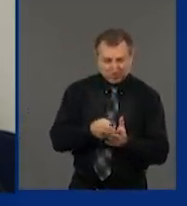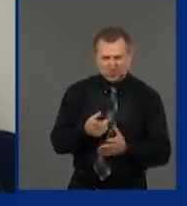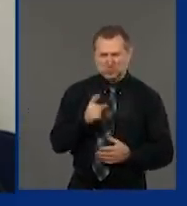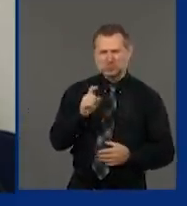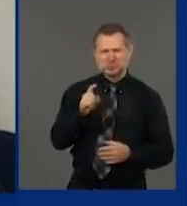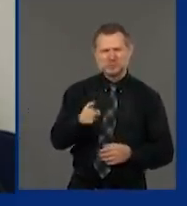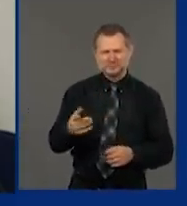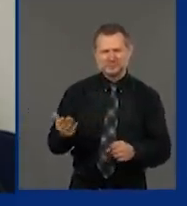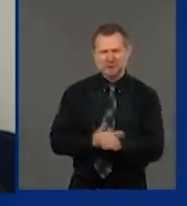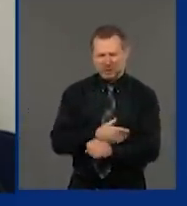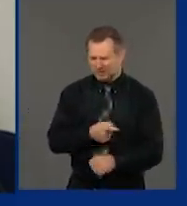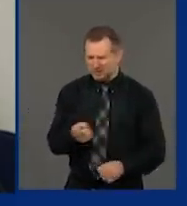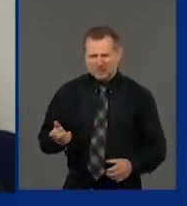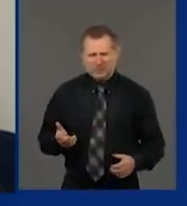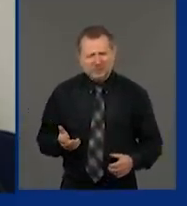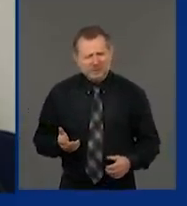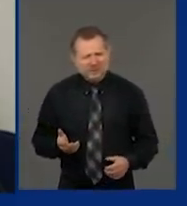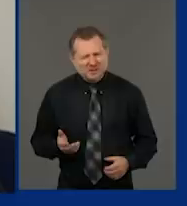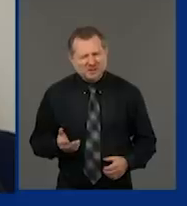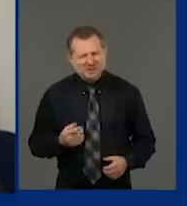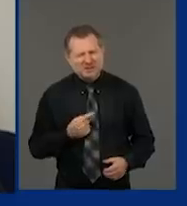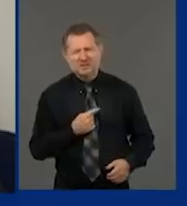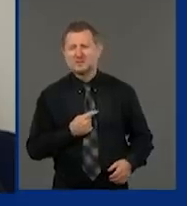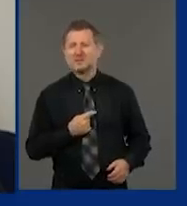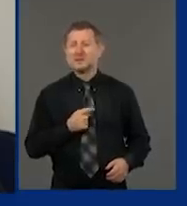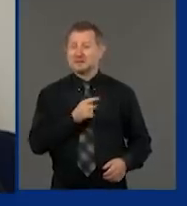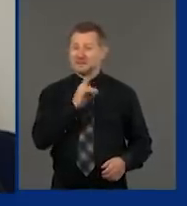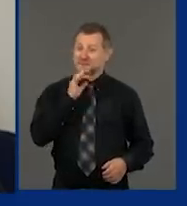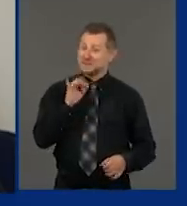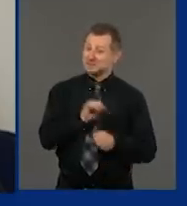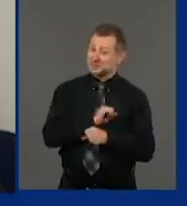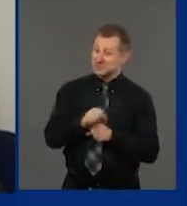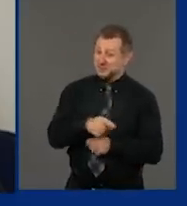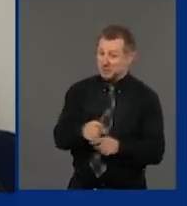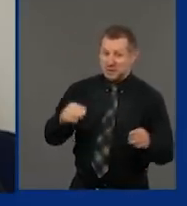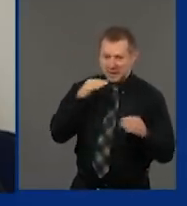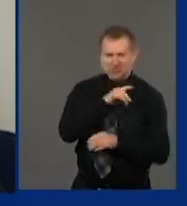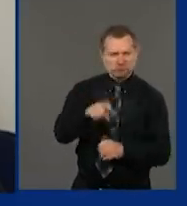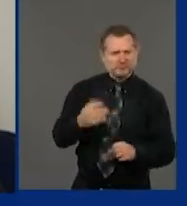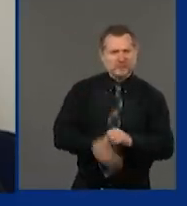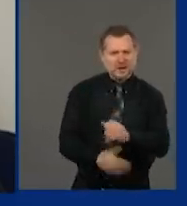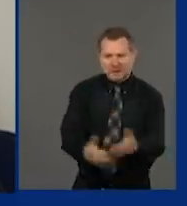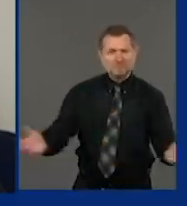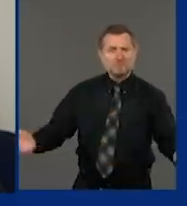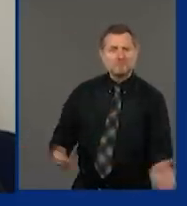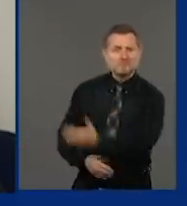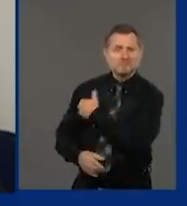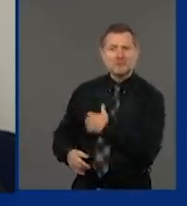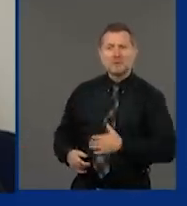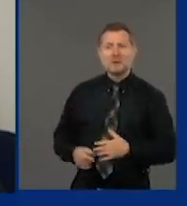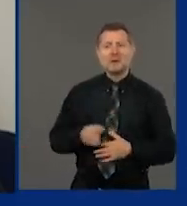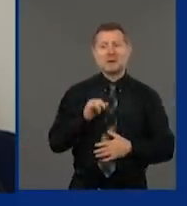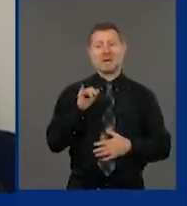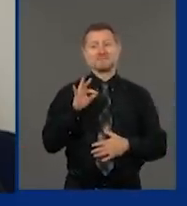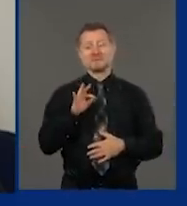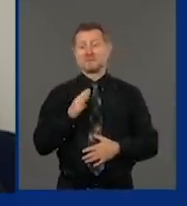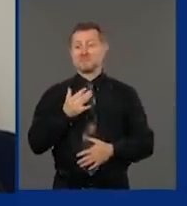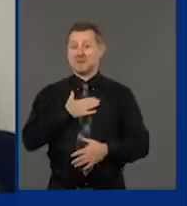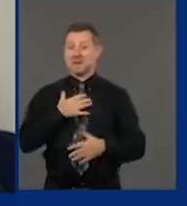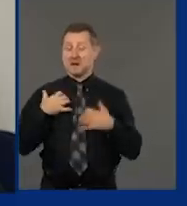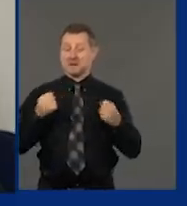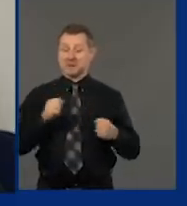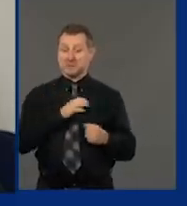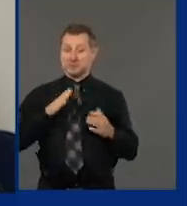them. He should fire them. You know what I would do if I believed my health commissioner